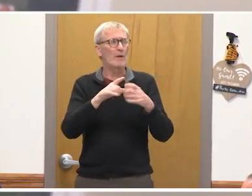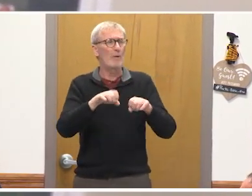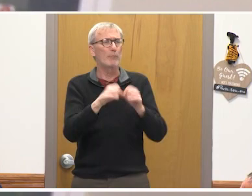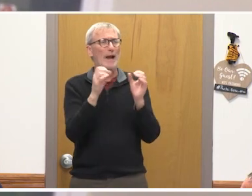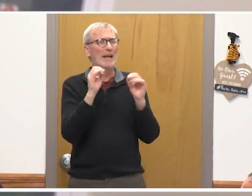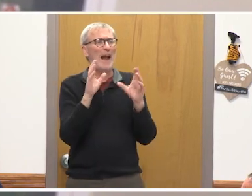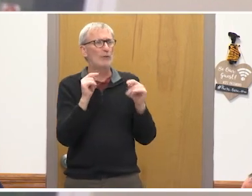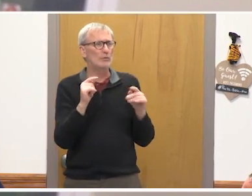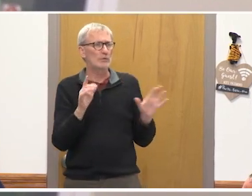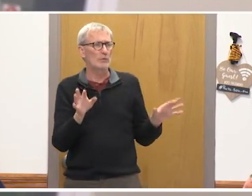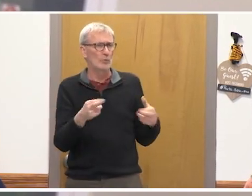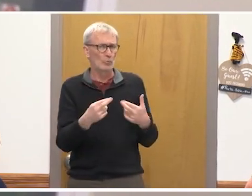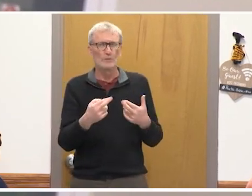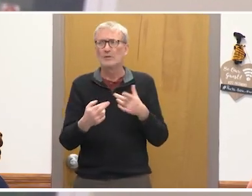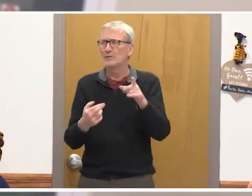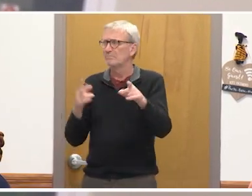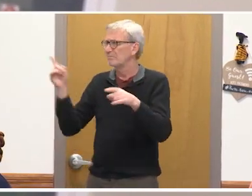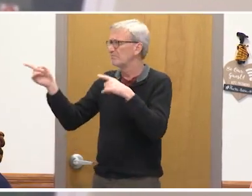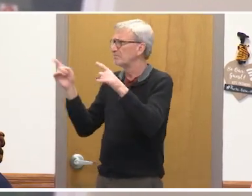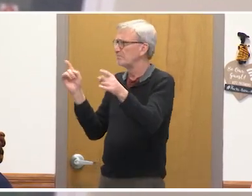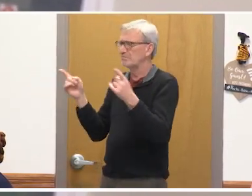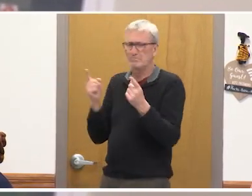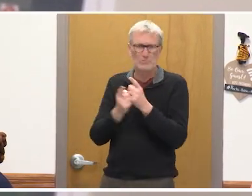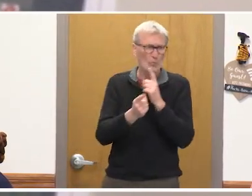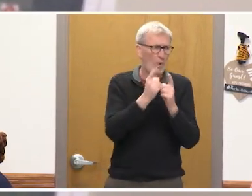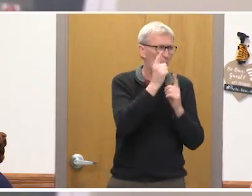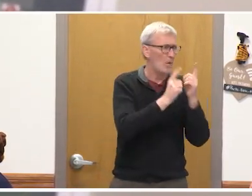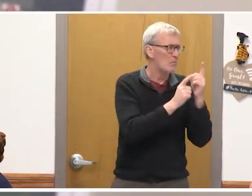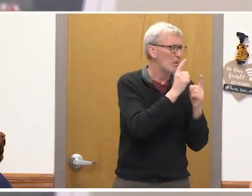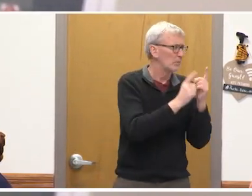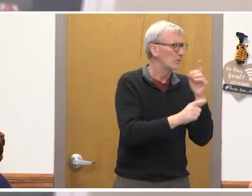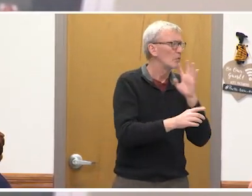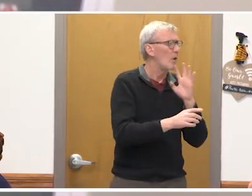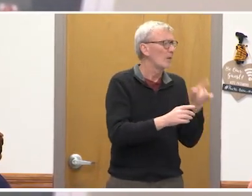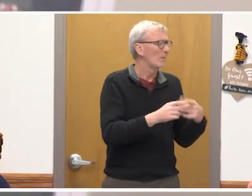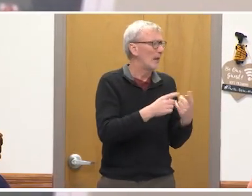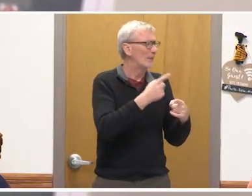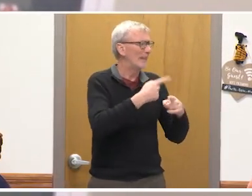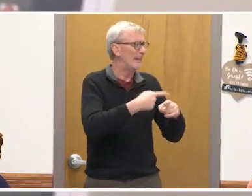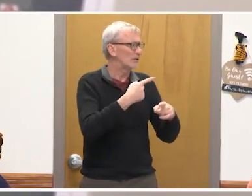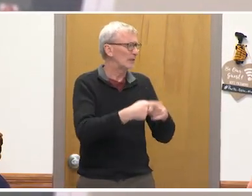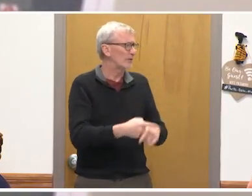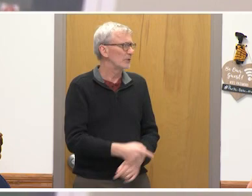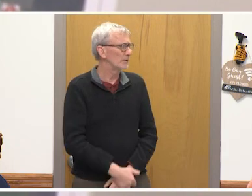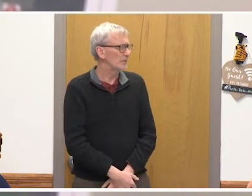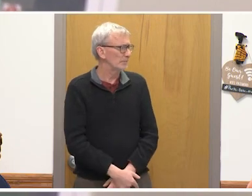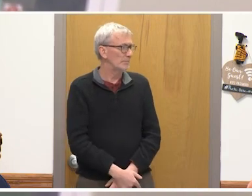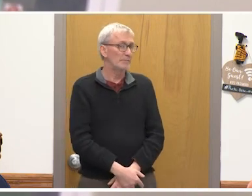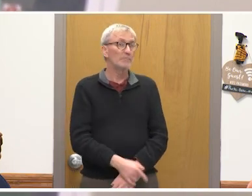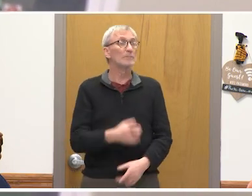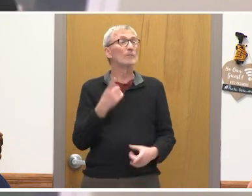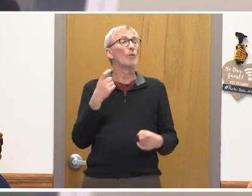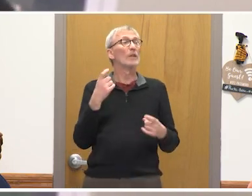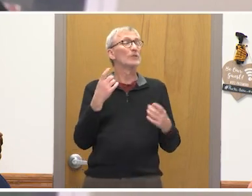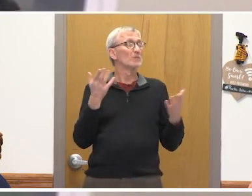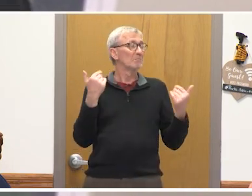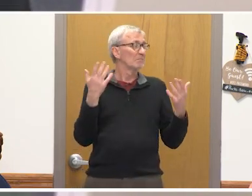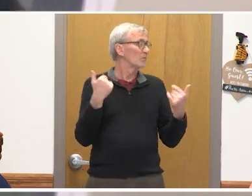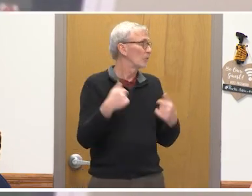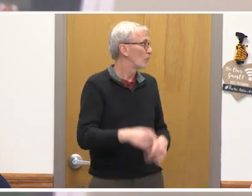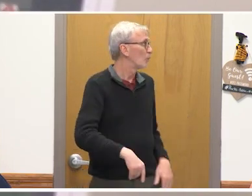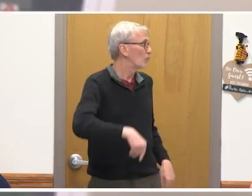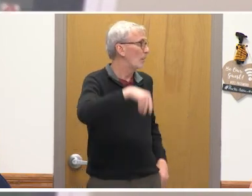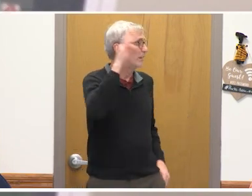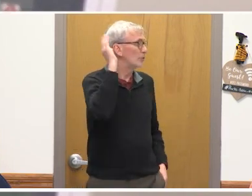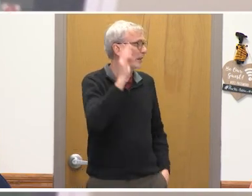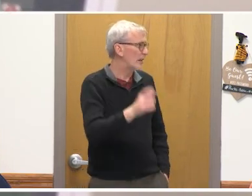where Domi and their staff can talk about specific changes at the intersections. If anybody has a question, just feel free to raise your hand, and